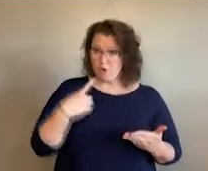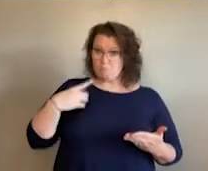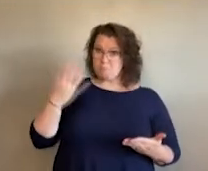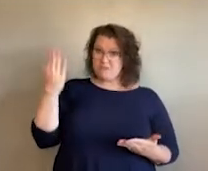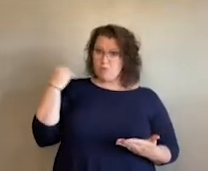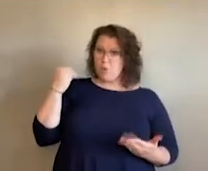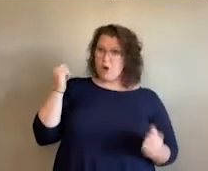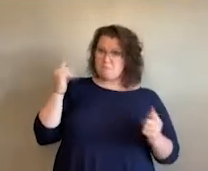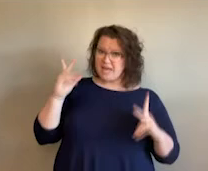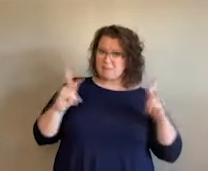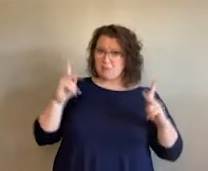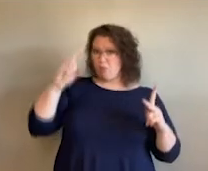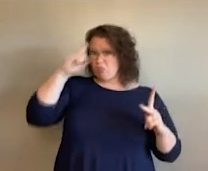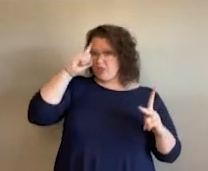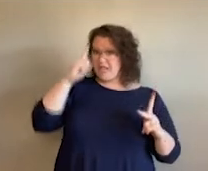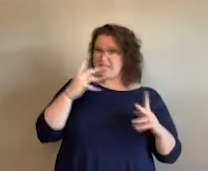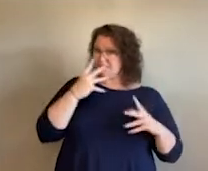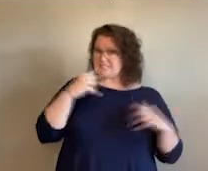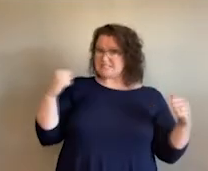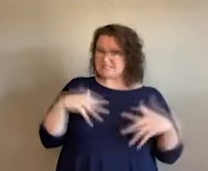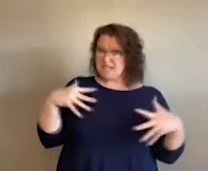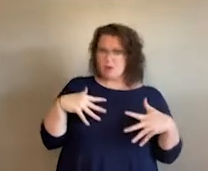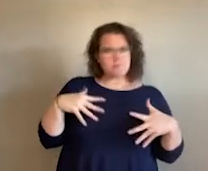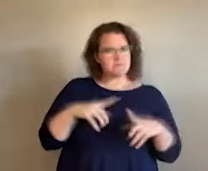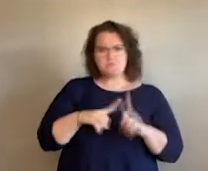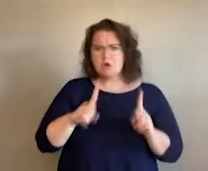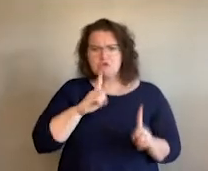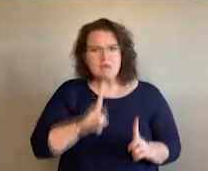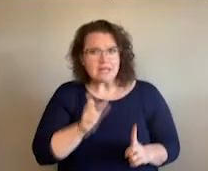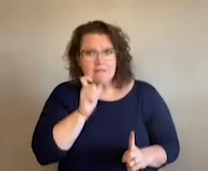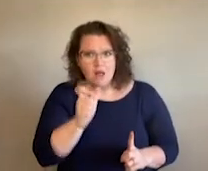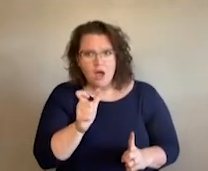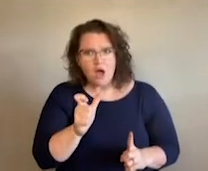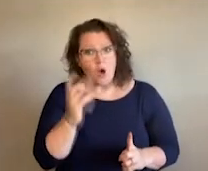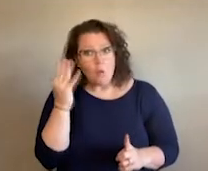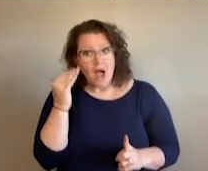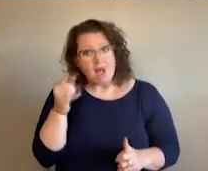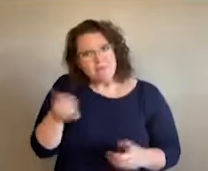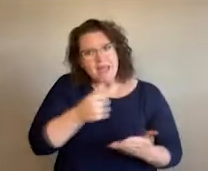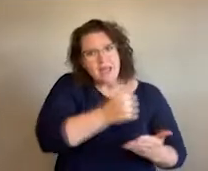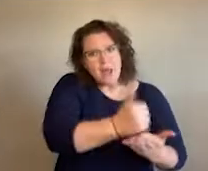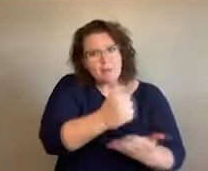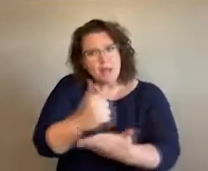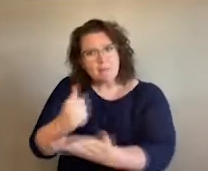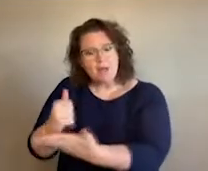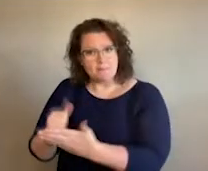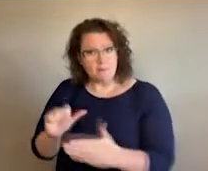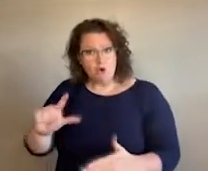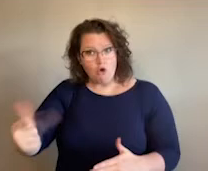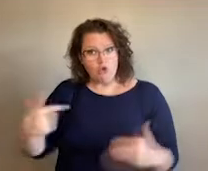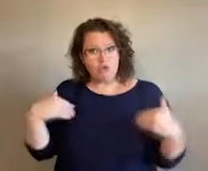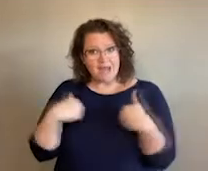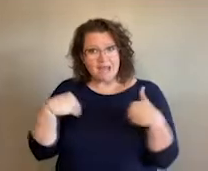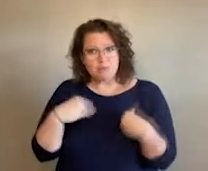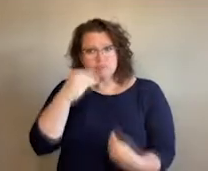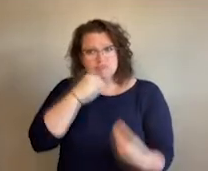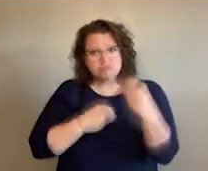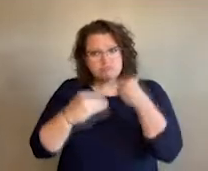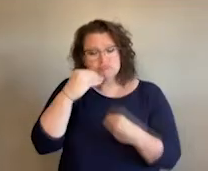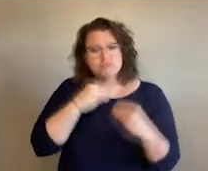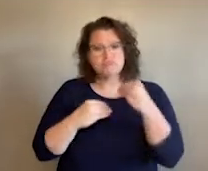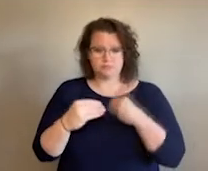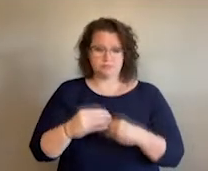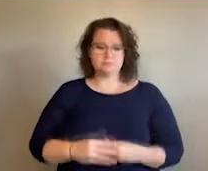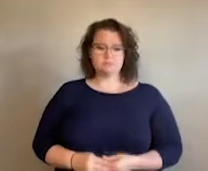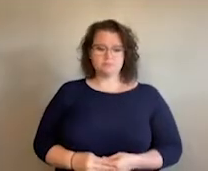were scary, but they were actually helpful because they could help other animals get food. All right, so now I'm going to move on to my